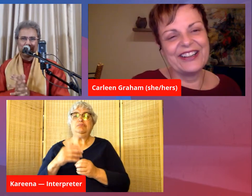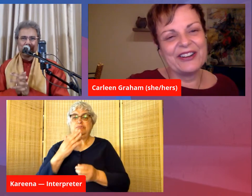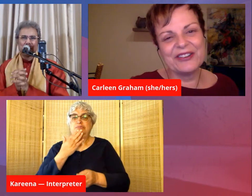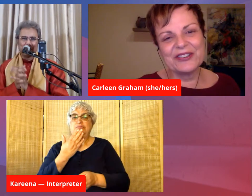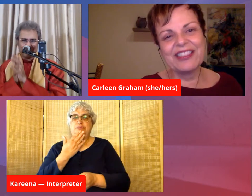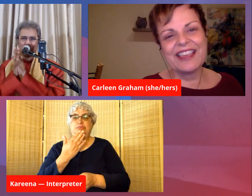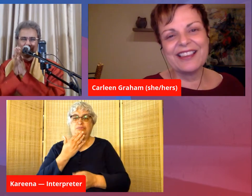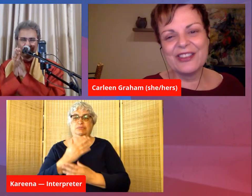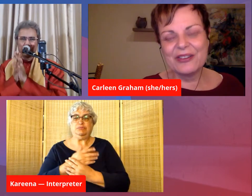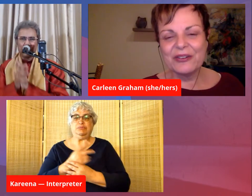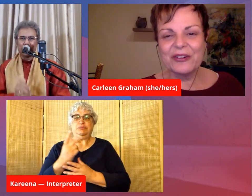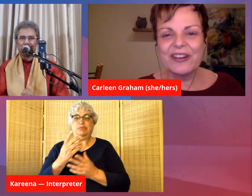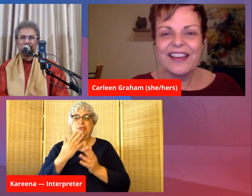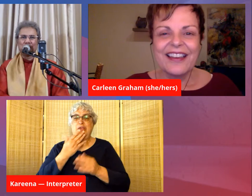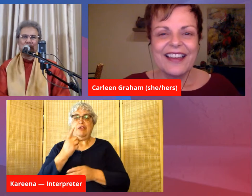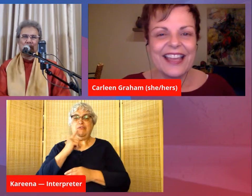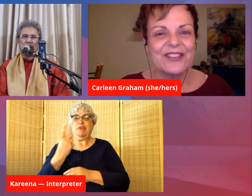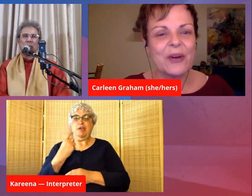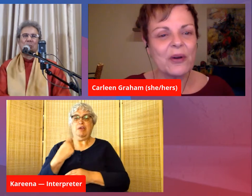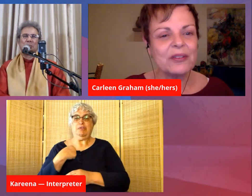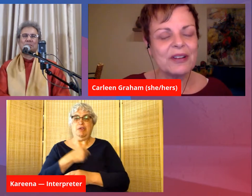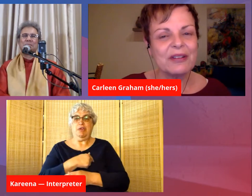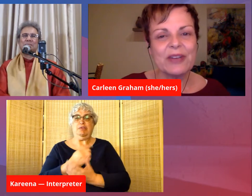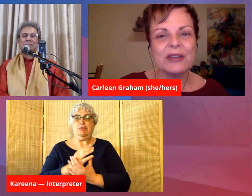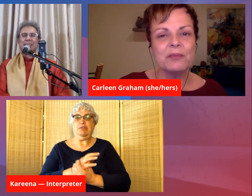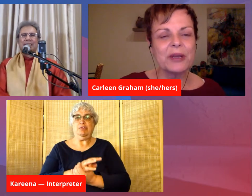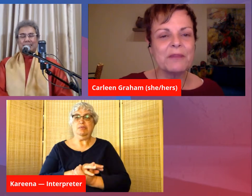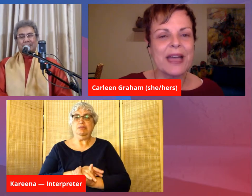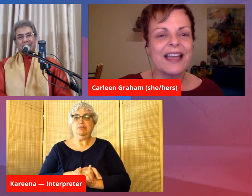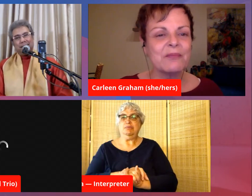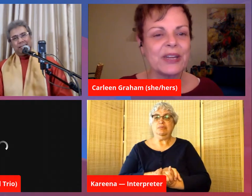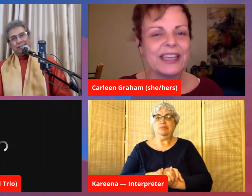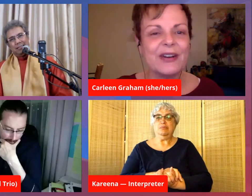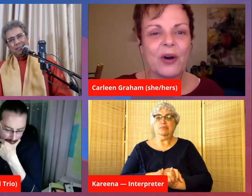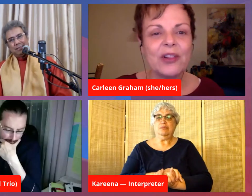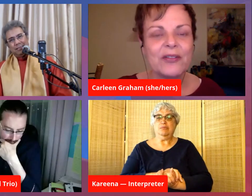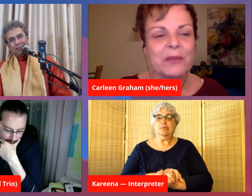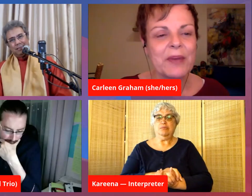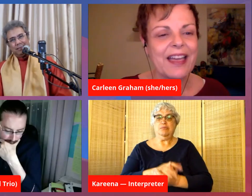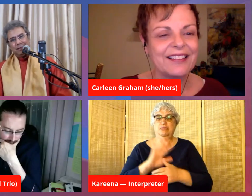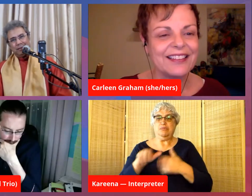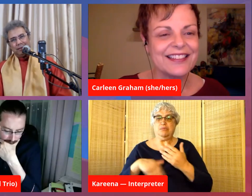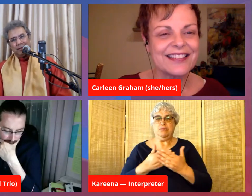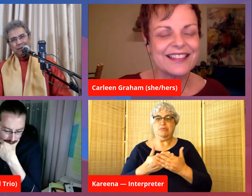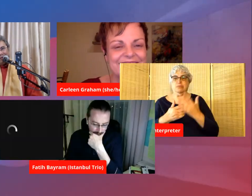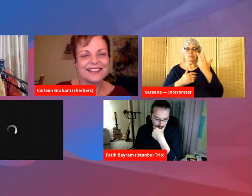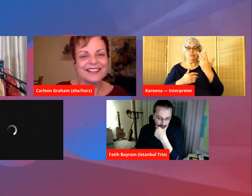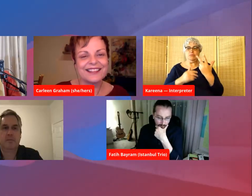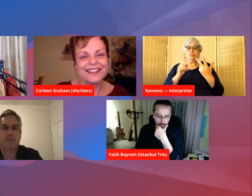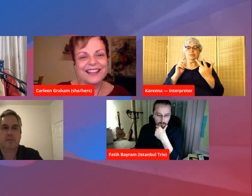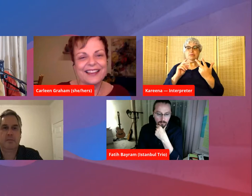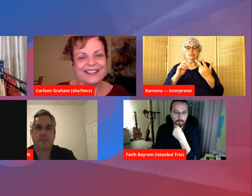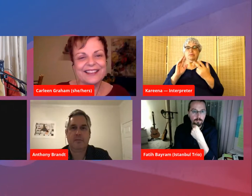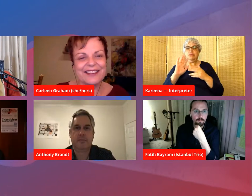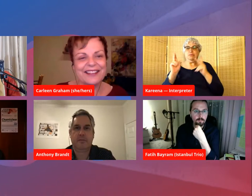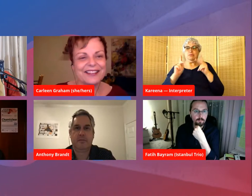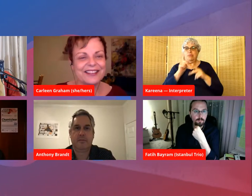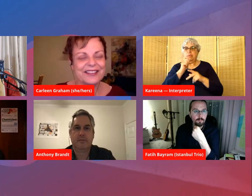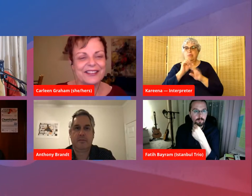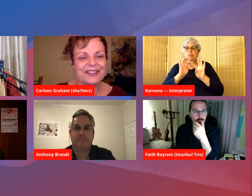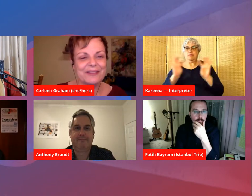much. Oh, thank you. And so if we could bring in all of our panelists